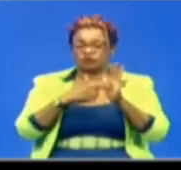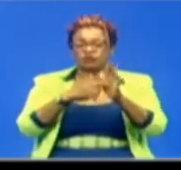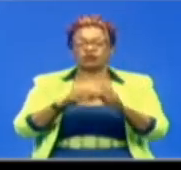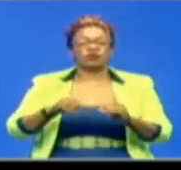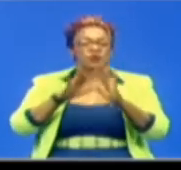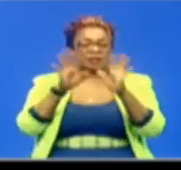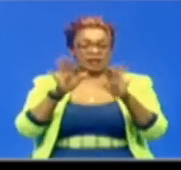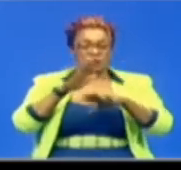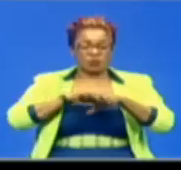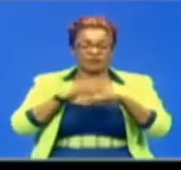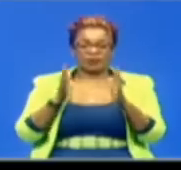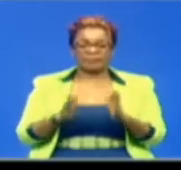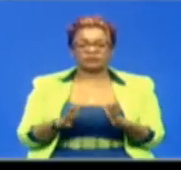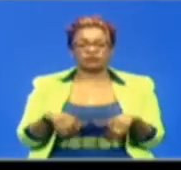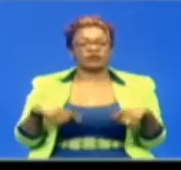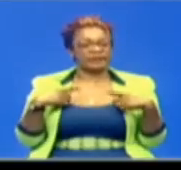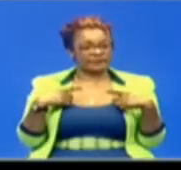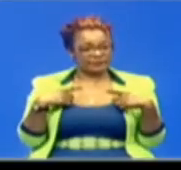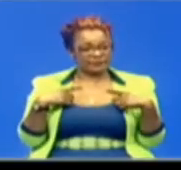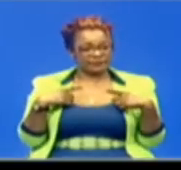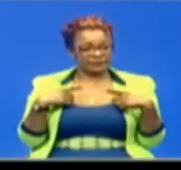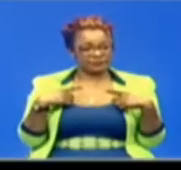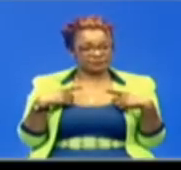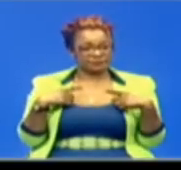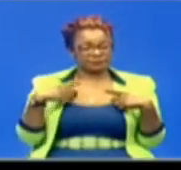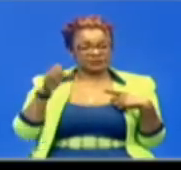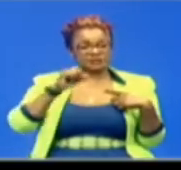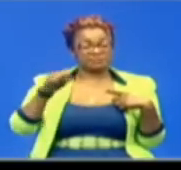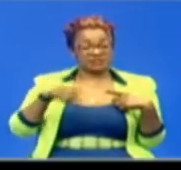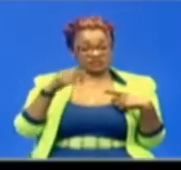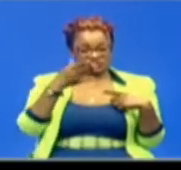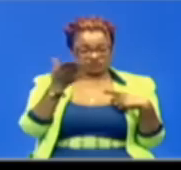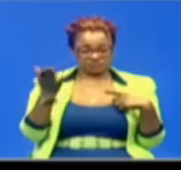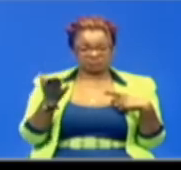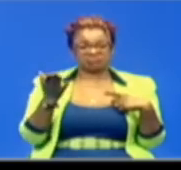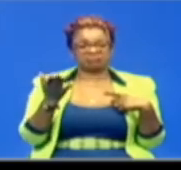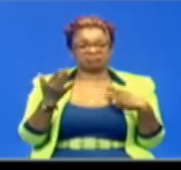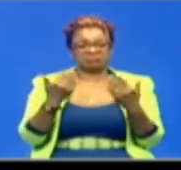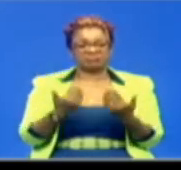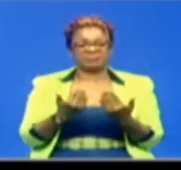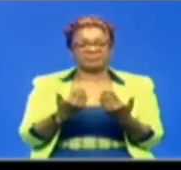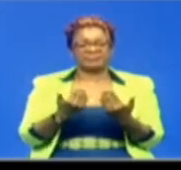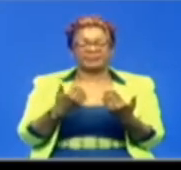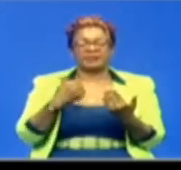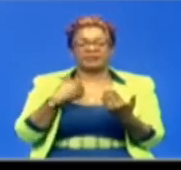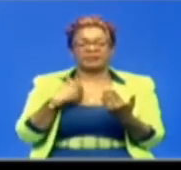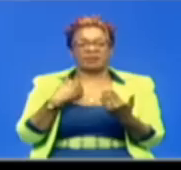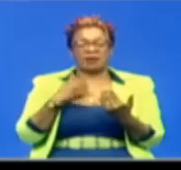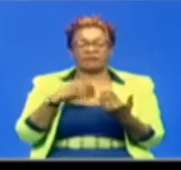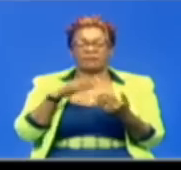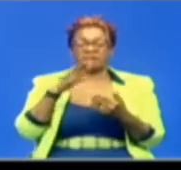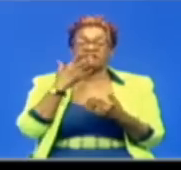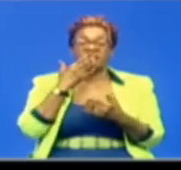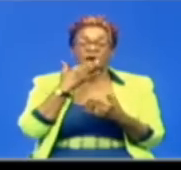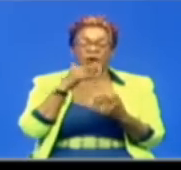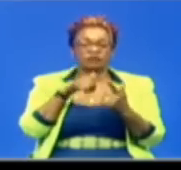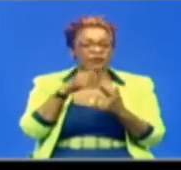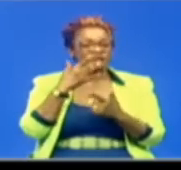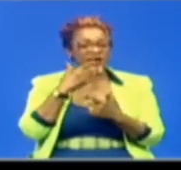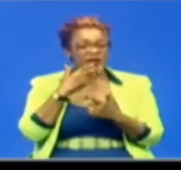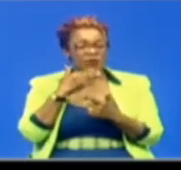kwa mwanadamu kuishi. These species aid in the propagation of plants. Their flight from flower to flower sees them perform